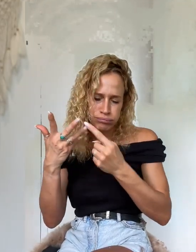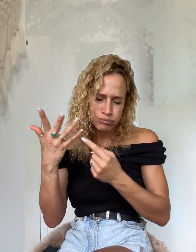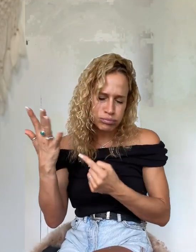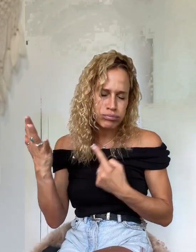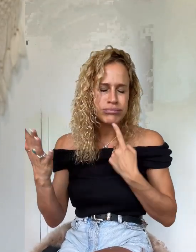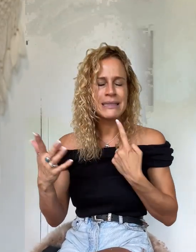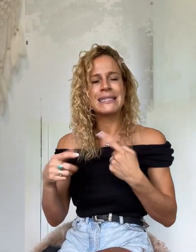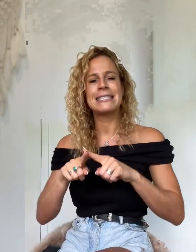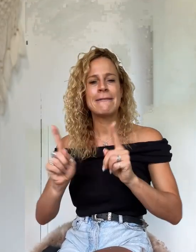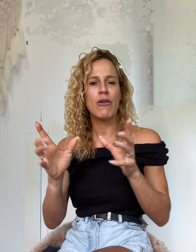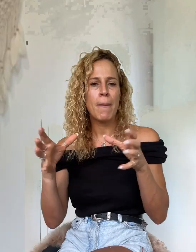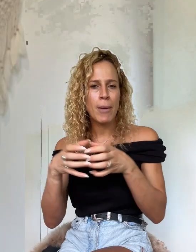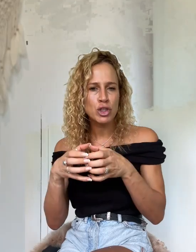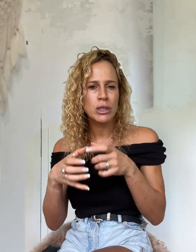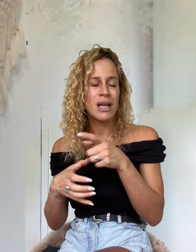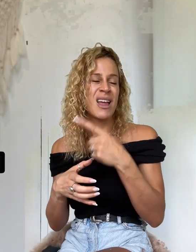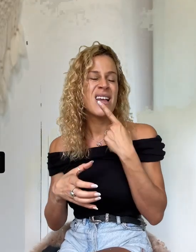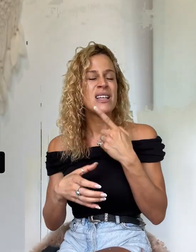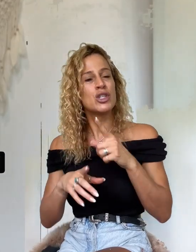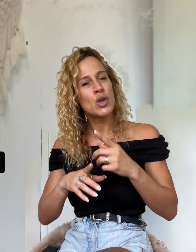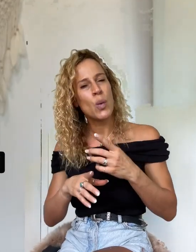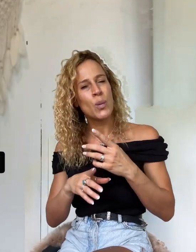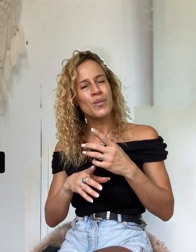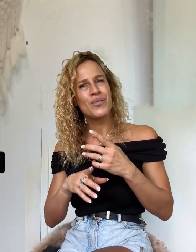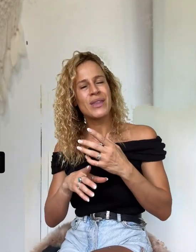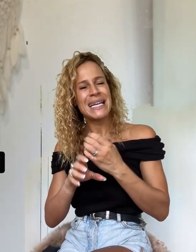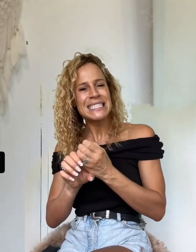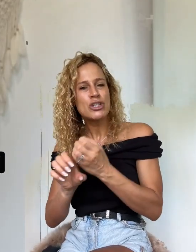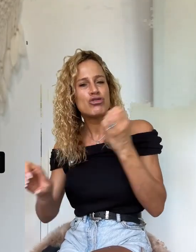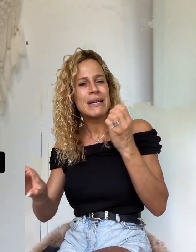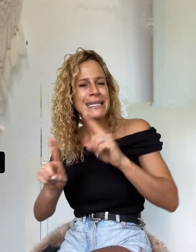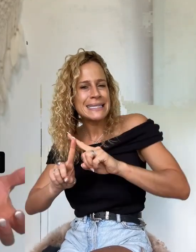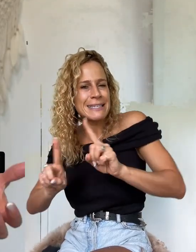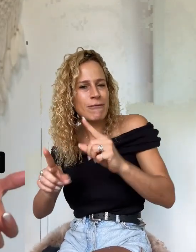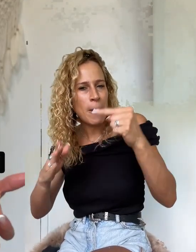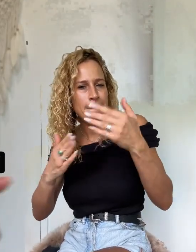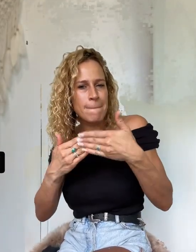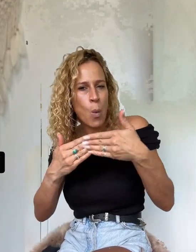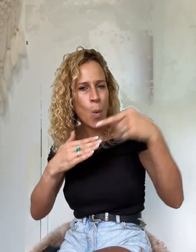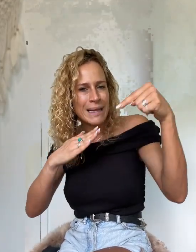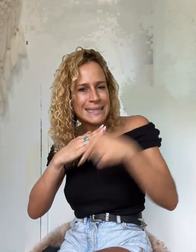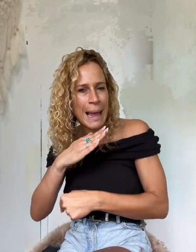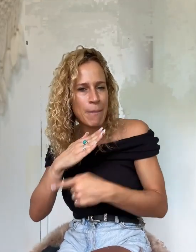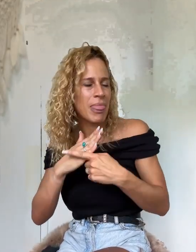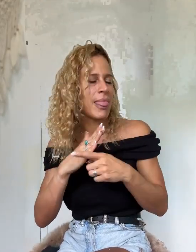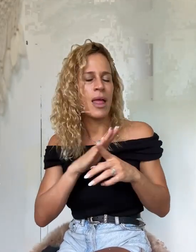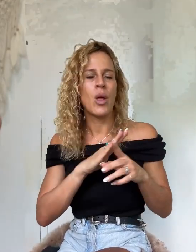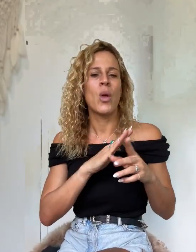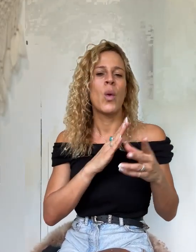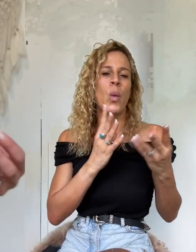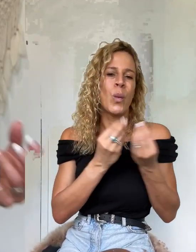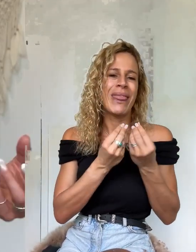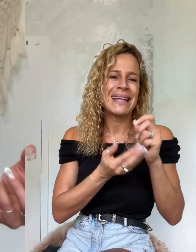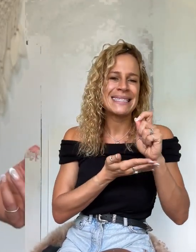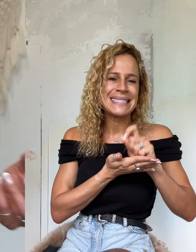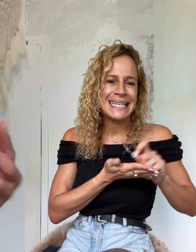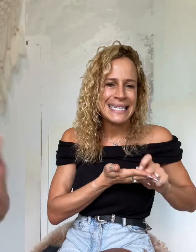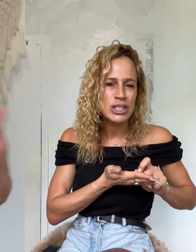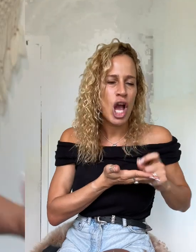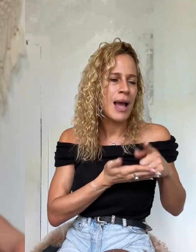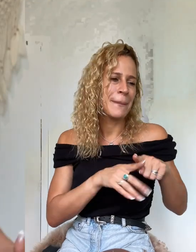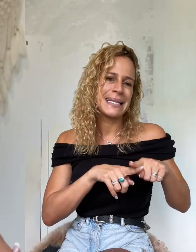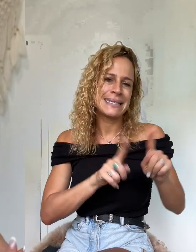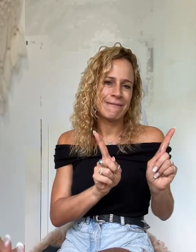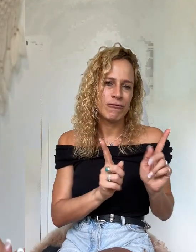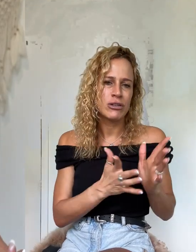like Signature. Doing a university degree was also like doing a deaf studies degree. And you kind of need that if